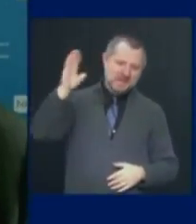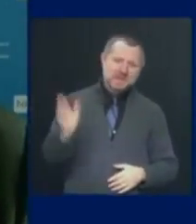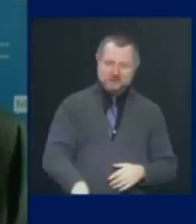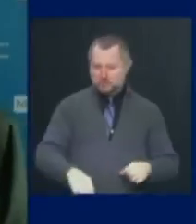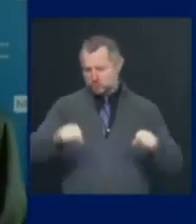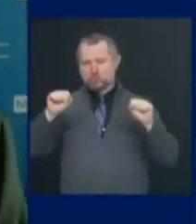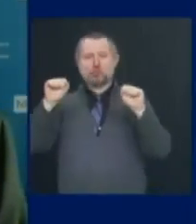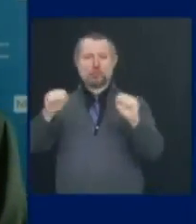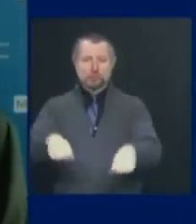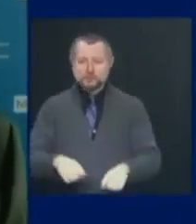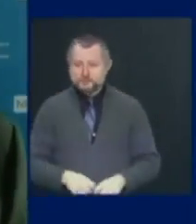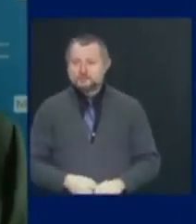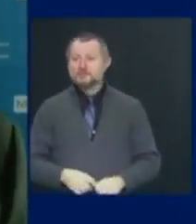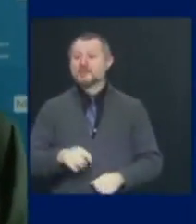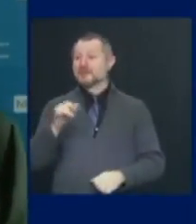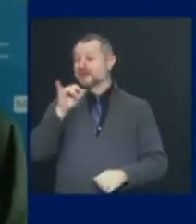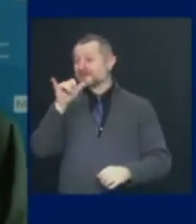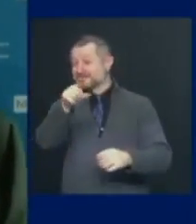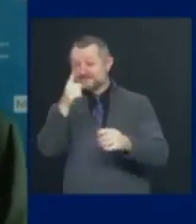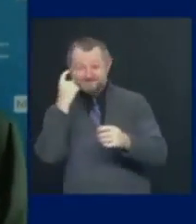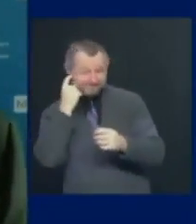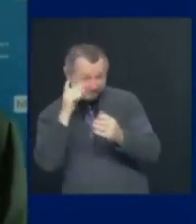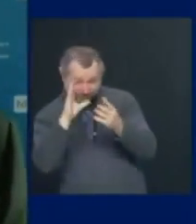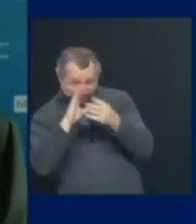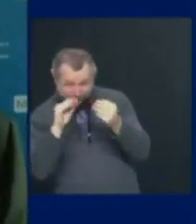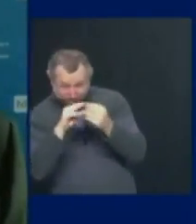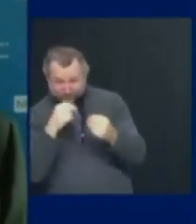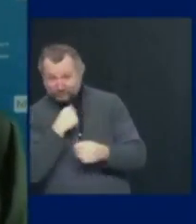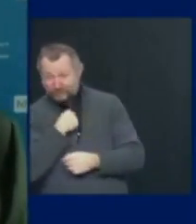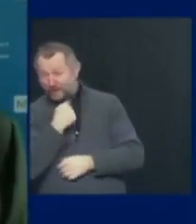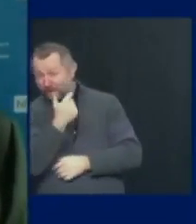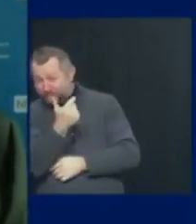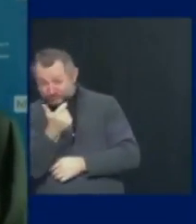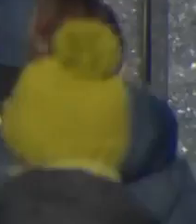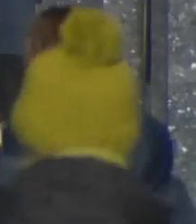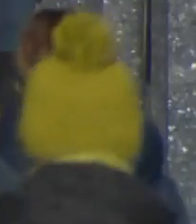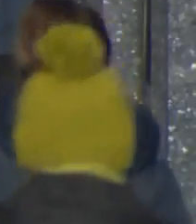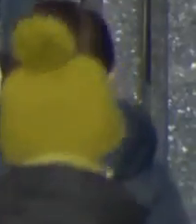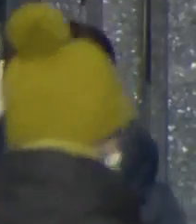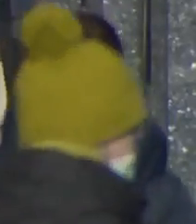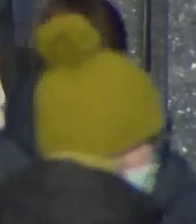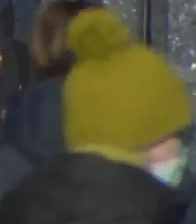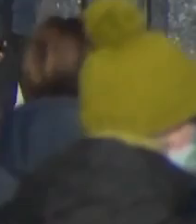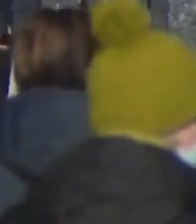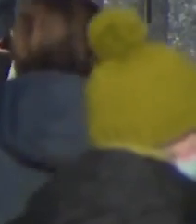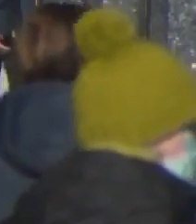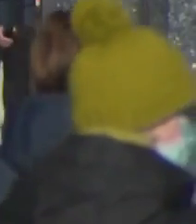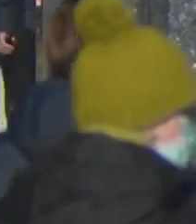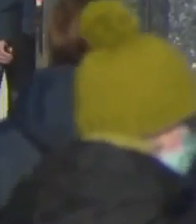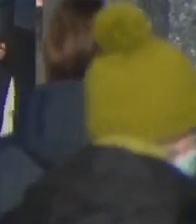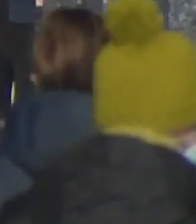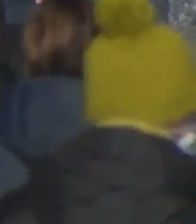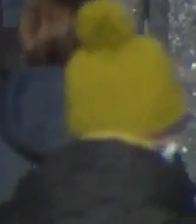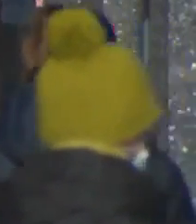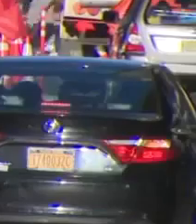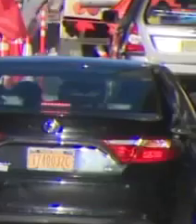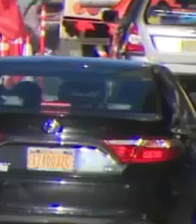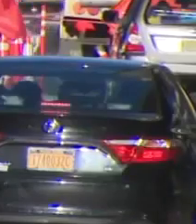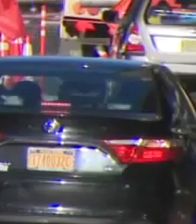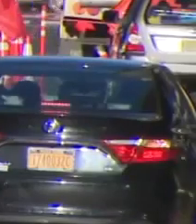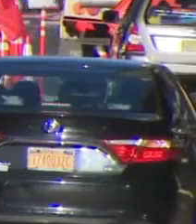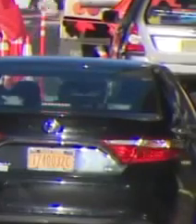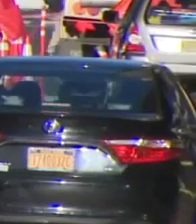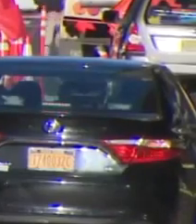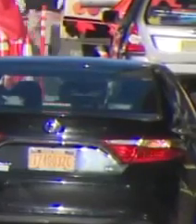Anthony Fauci making a guest appearance during Governor Cuomo's briefing this Monday, urging Americans to hold fast as the full brunt